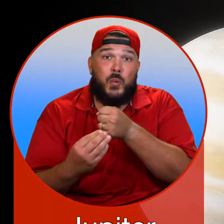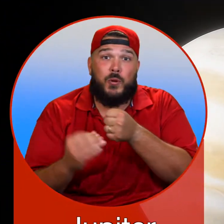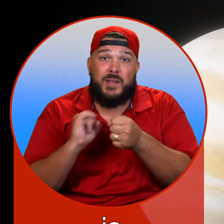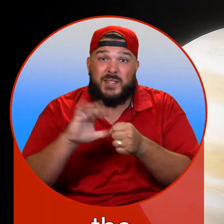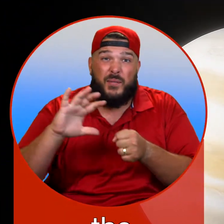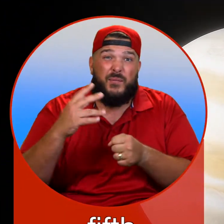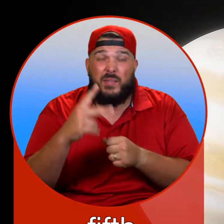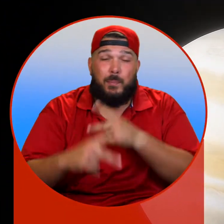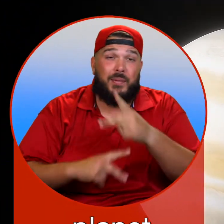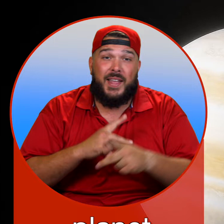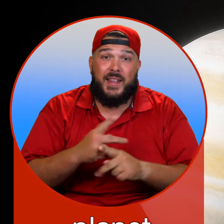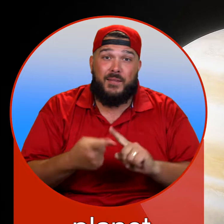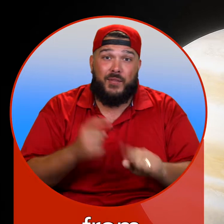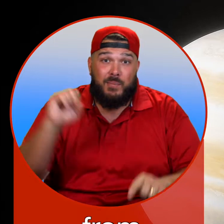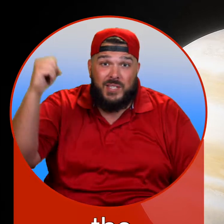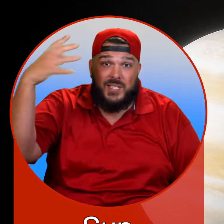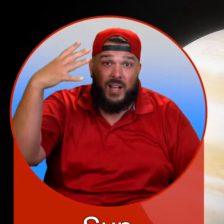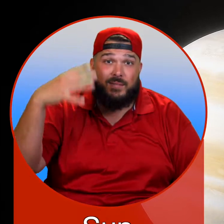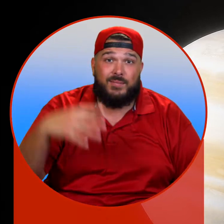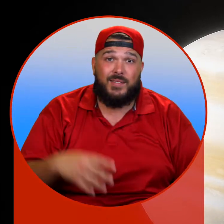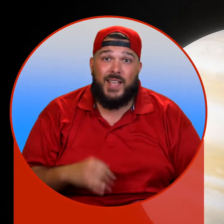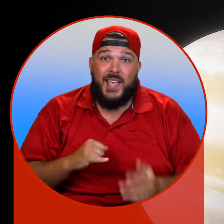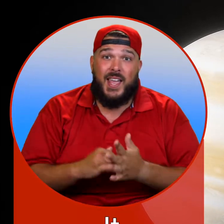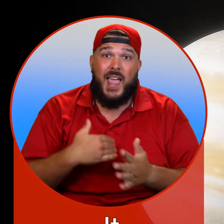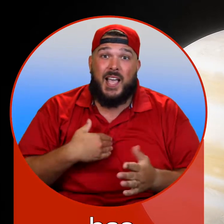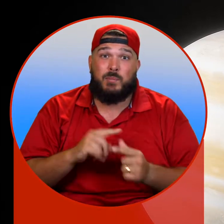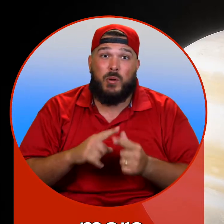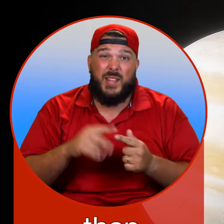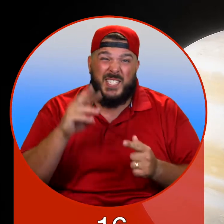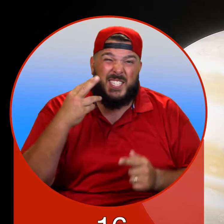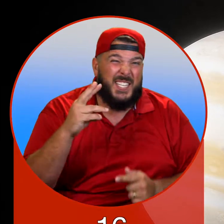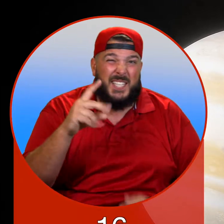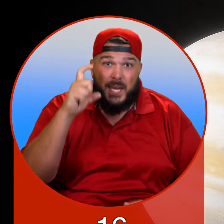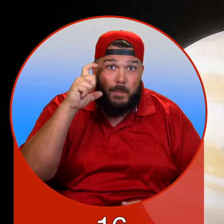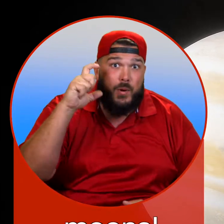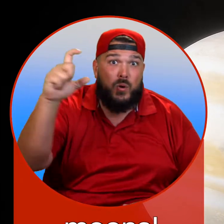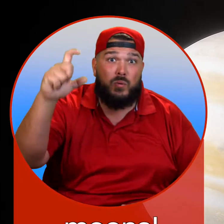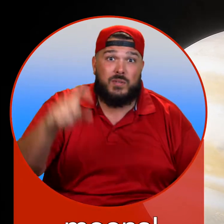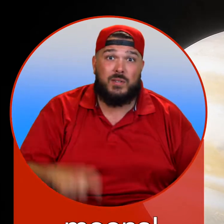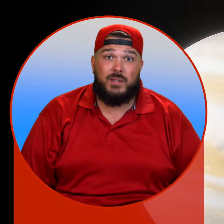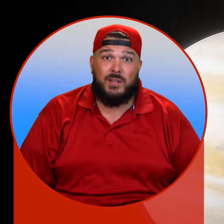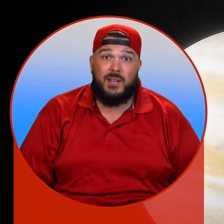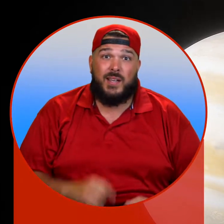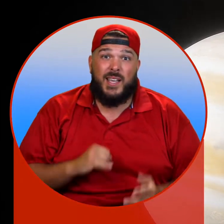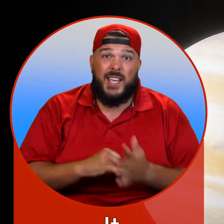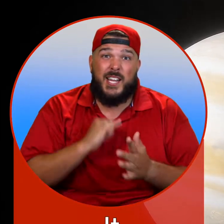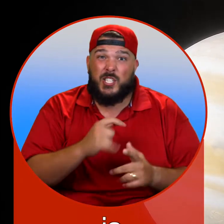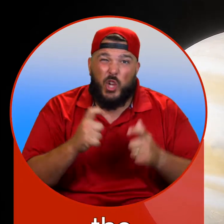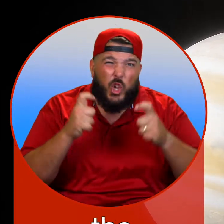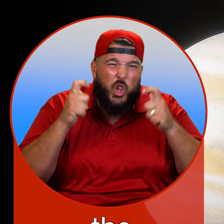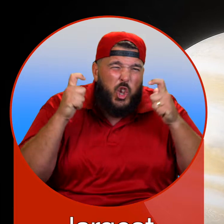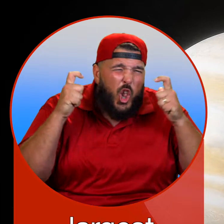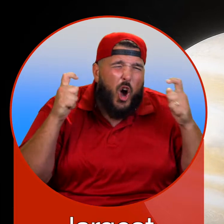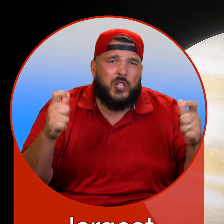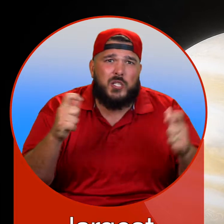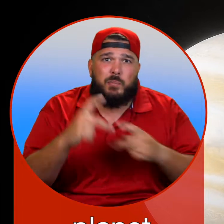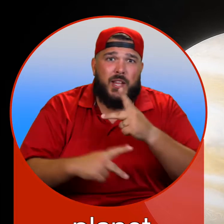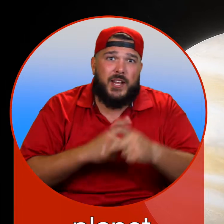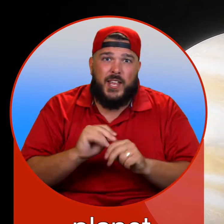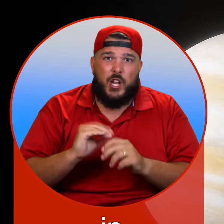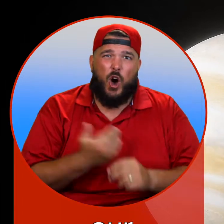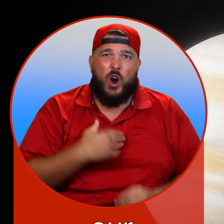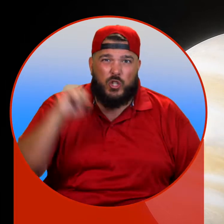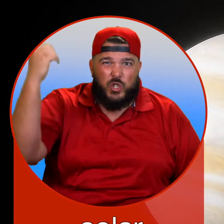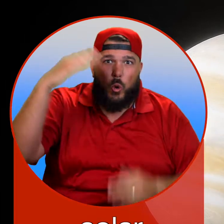Jupiter is the fifth planet from the sun. It has more than 16 moons. It is the largest